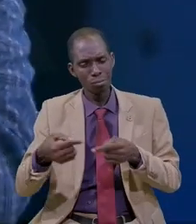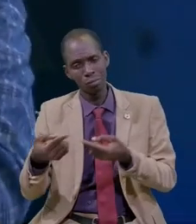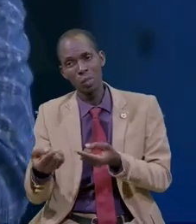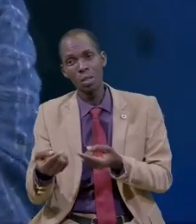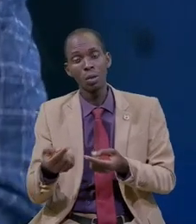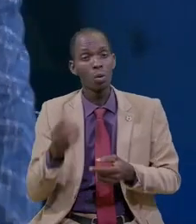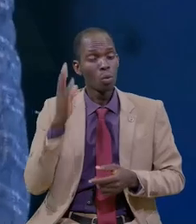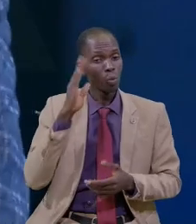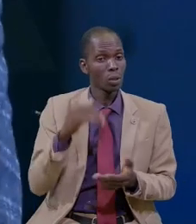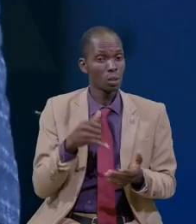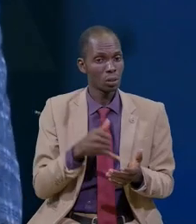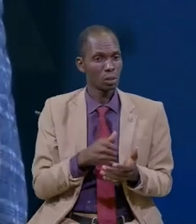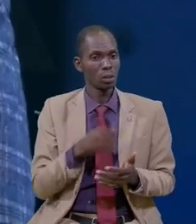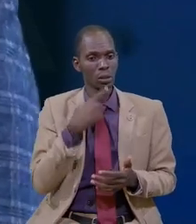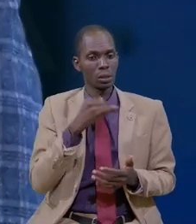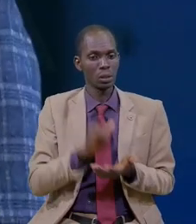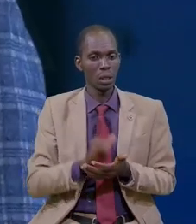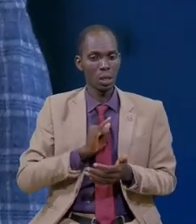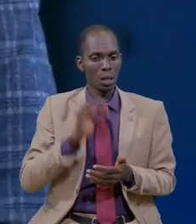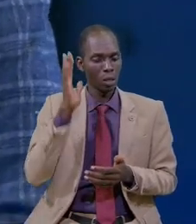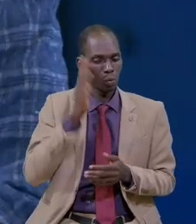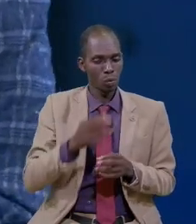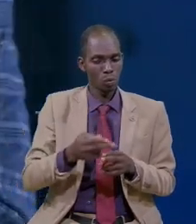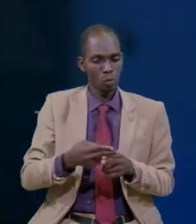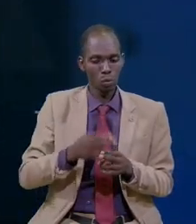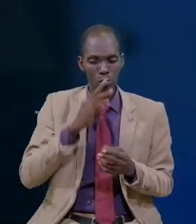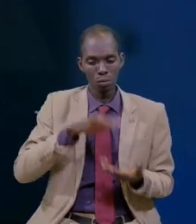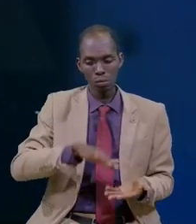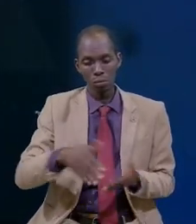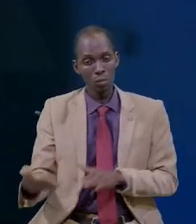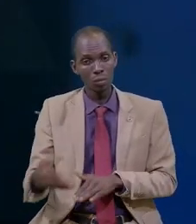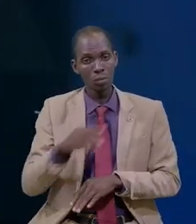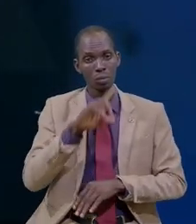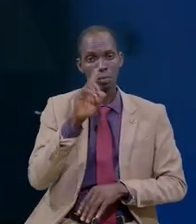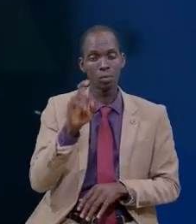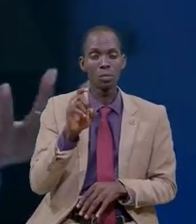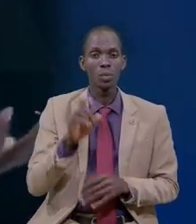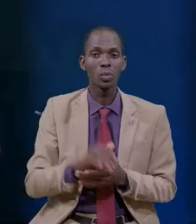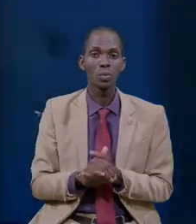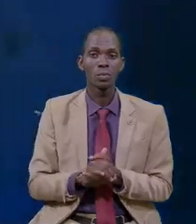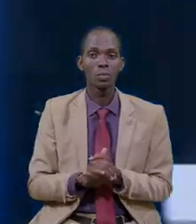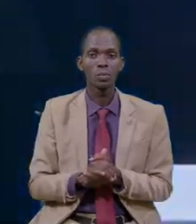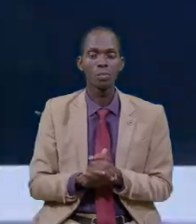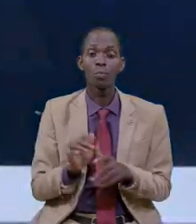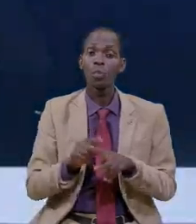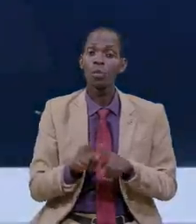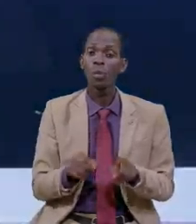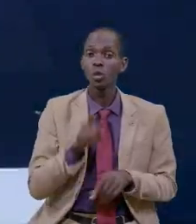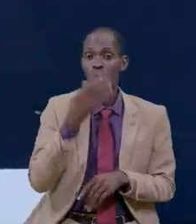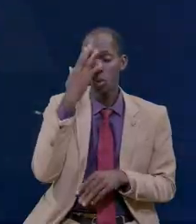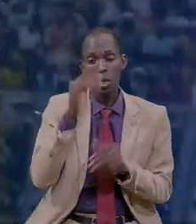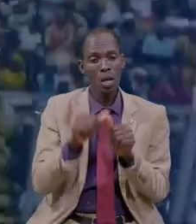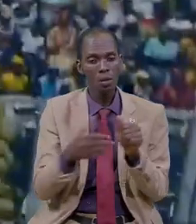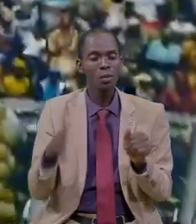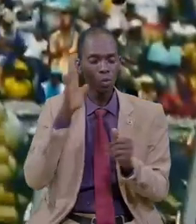said soon gone? Est-ce que bientôt va dire que je suis parti? But you know. Everything will change